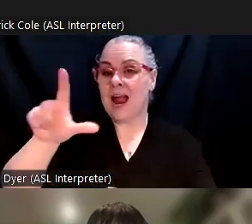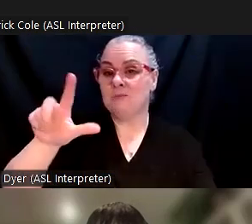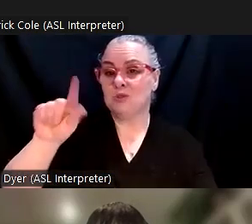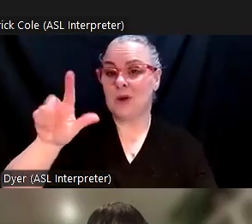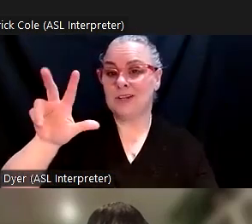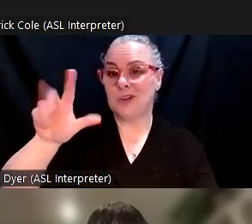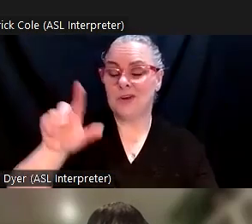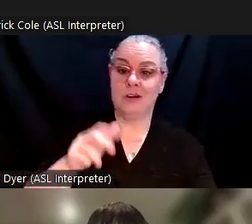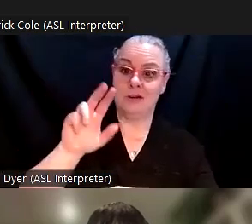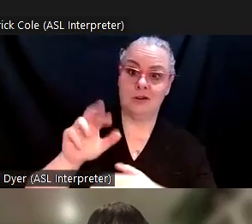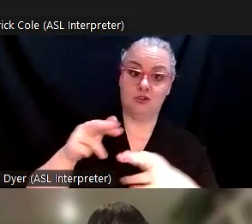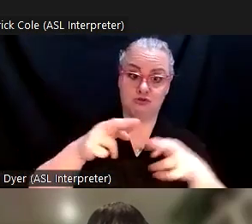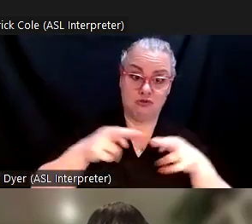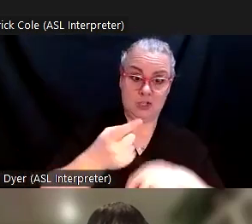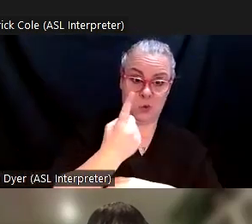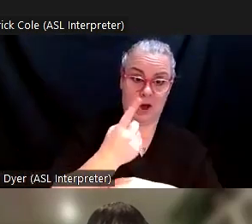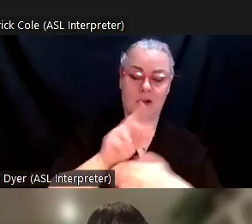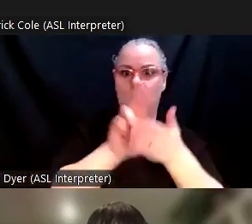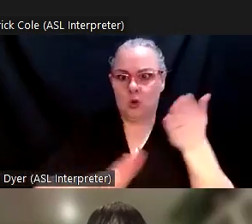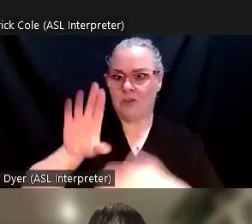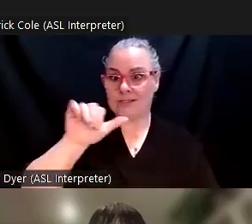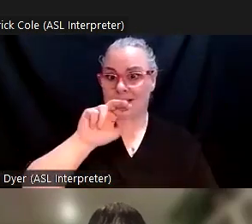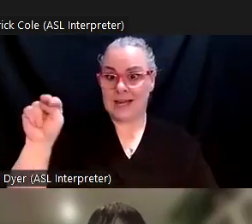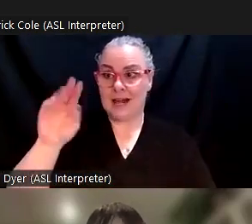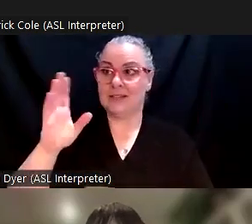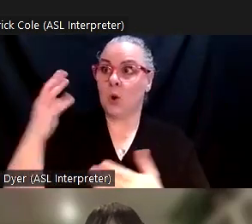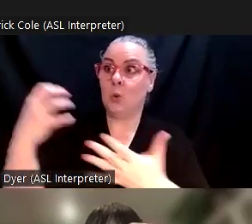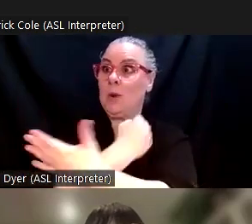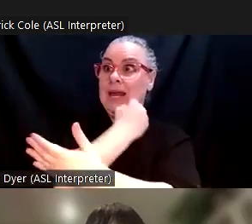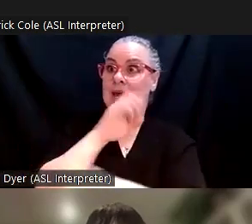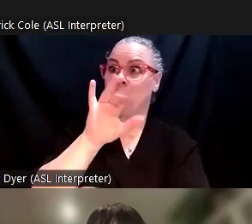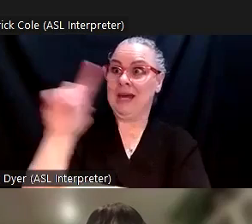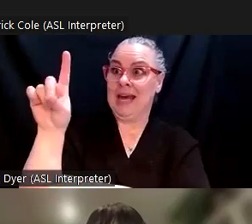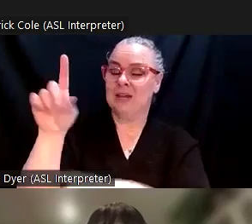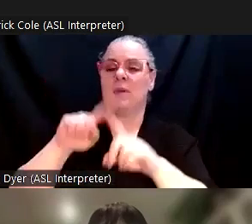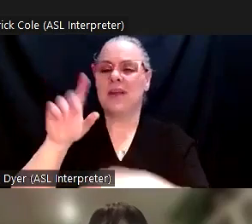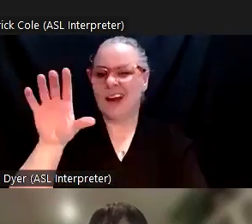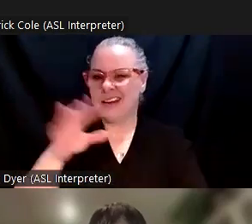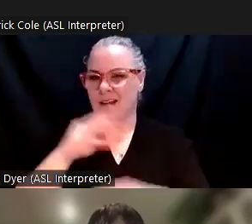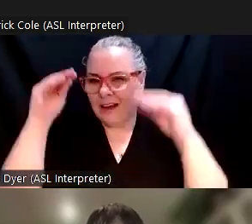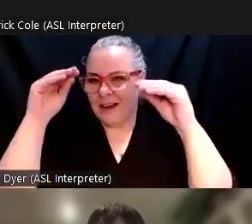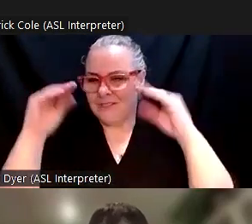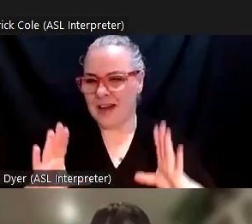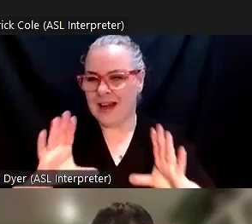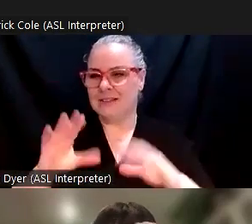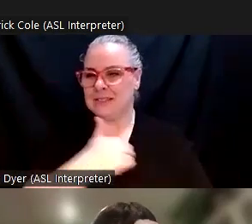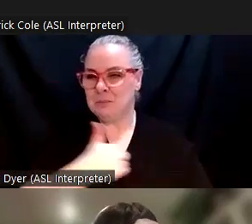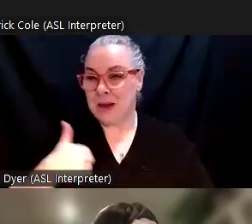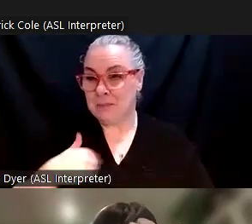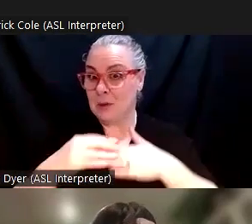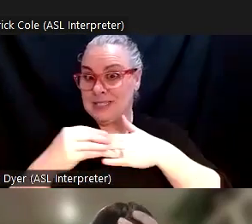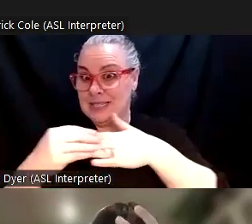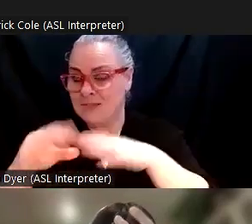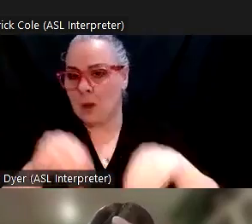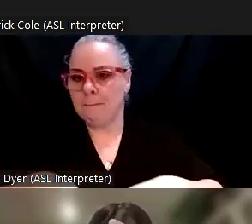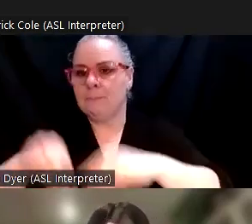1, University of Connecticut put in a winning bid, but then the faculty member who had sort of was leading the charge there up and moved